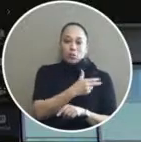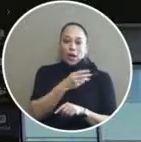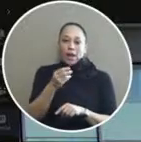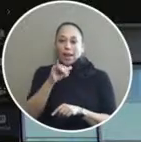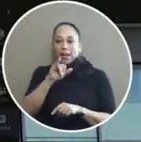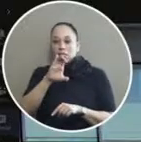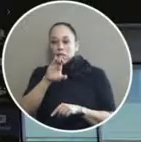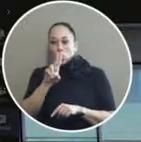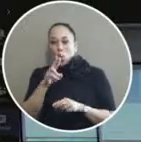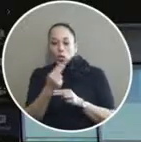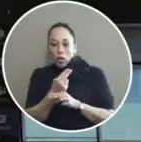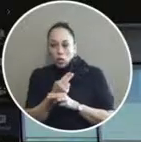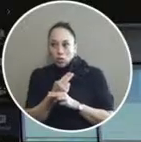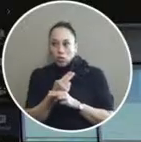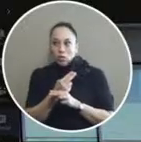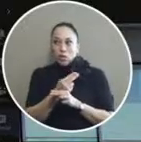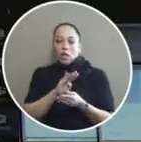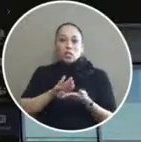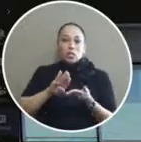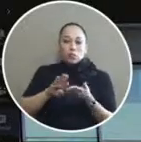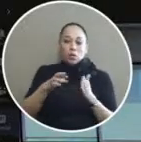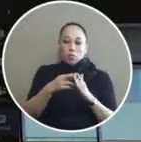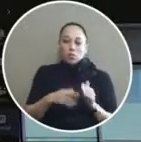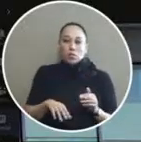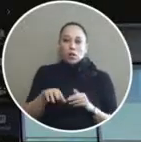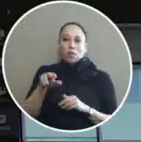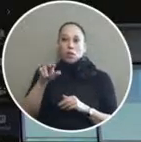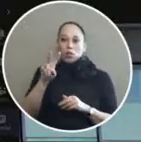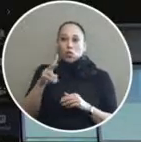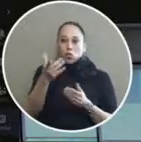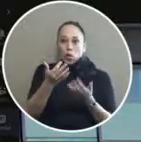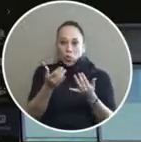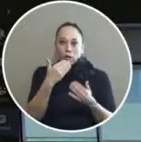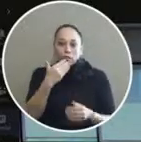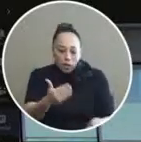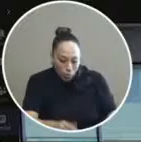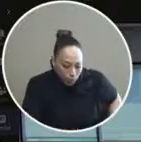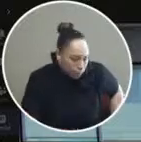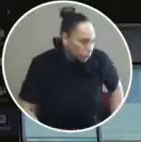ICU usage. Excuse me, Representative Anello. I know you've been waiting. Thank you.